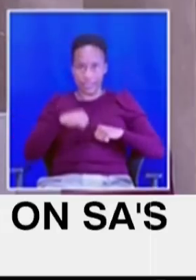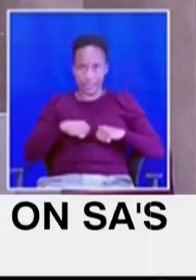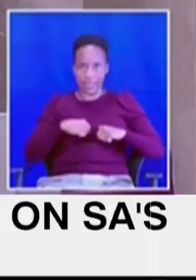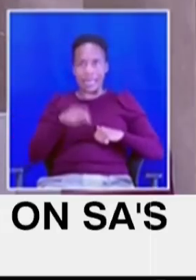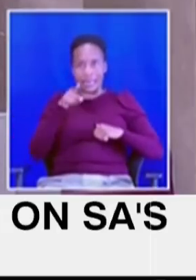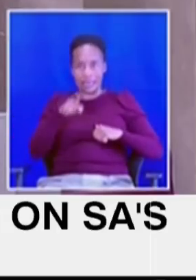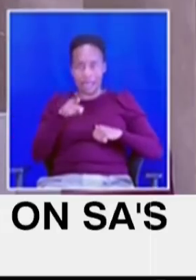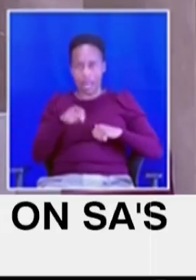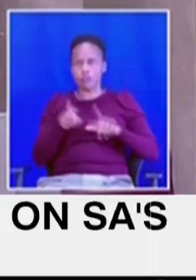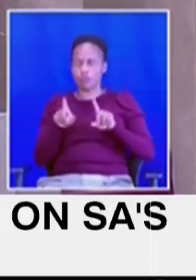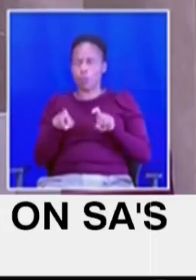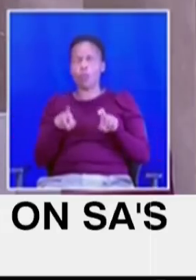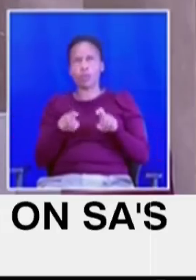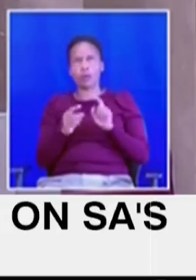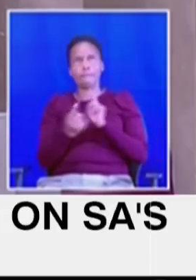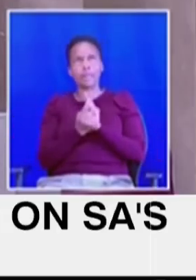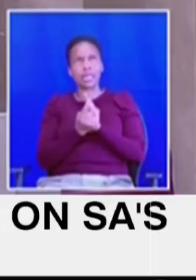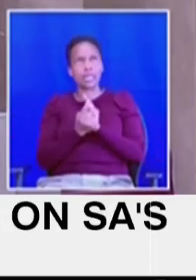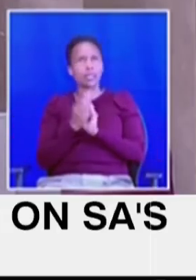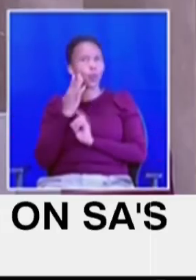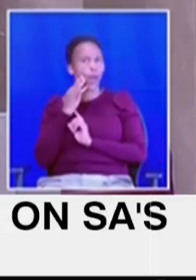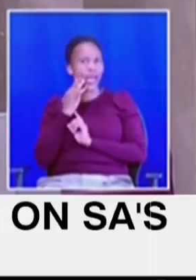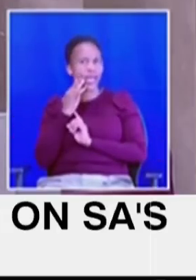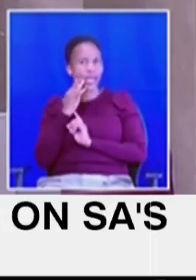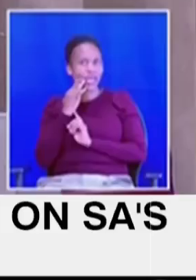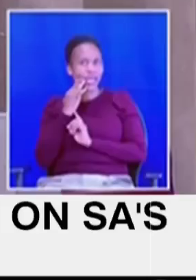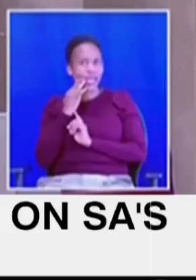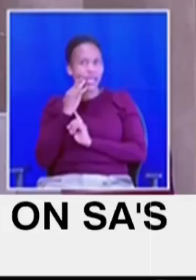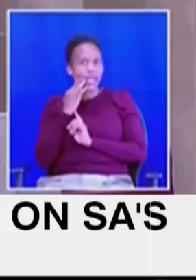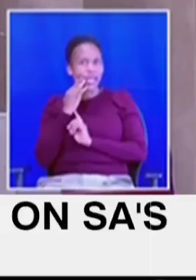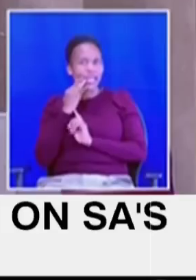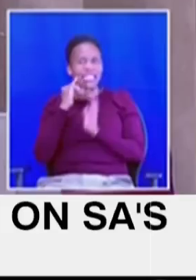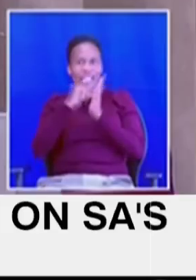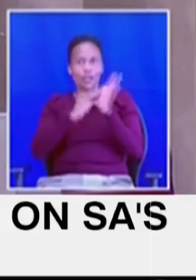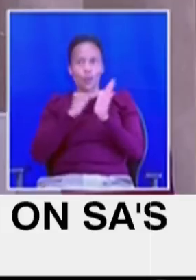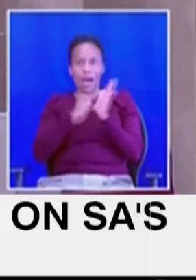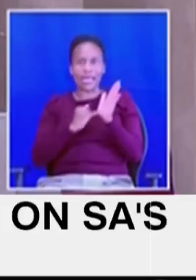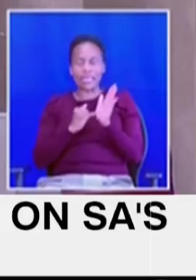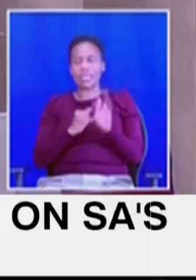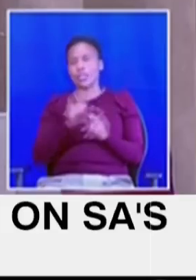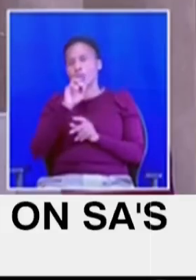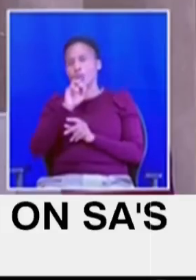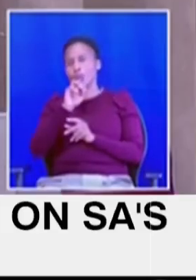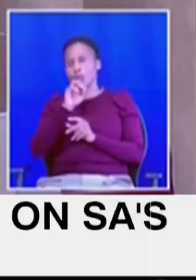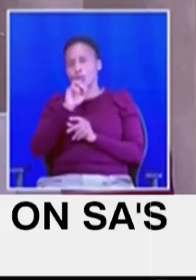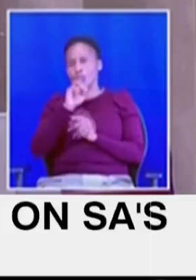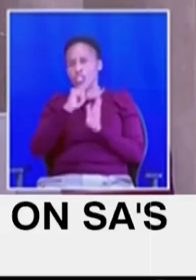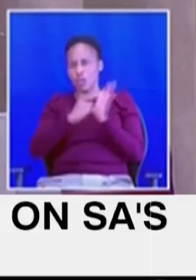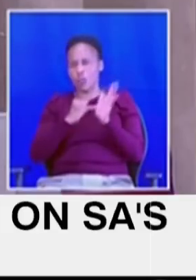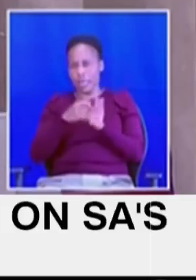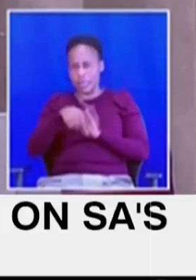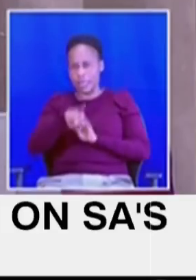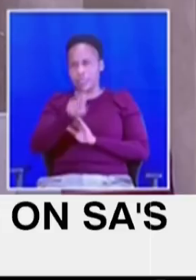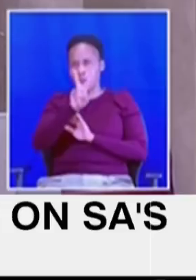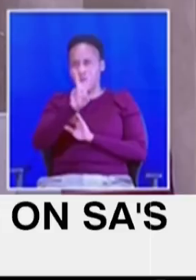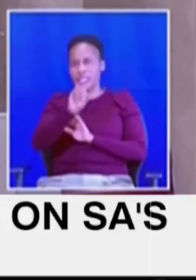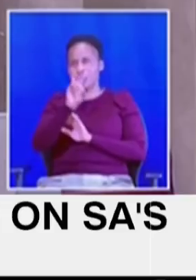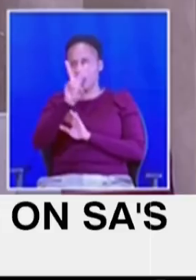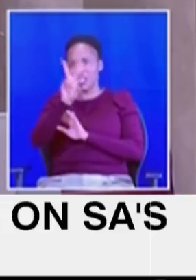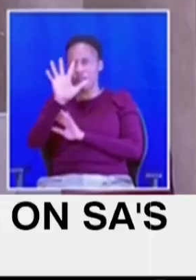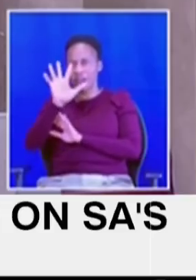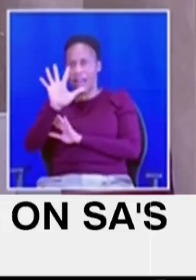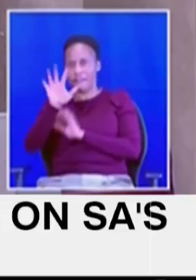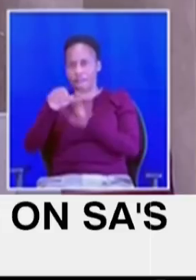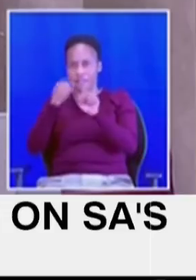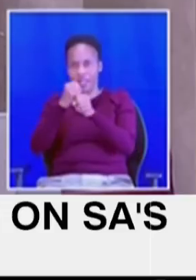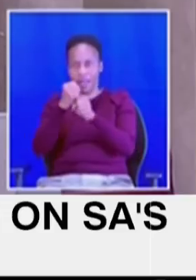meet by January 2025. So that's the deadline that we have been given to